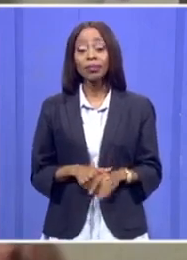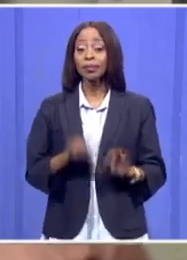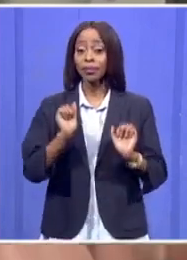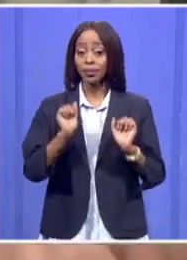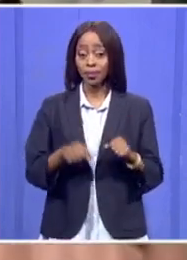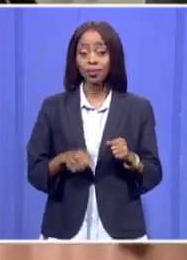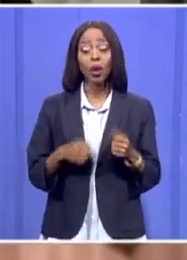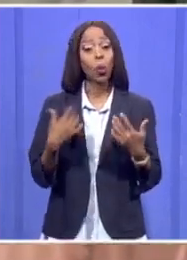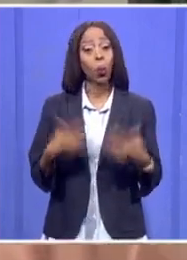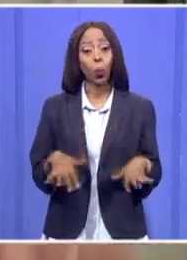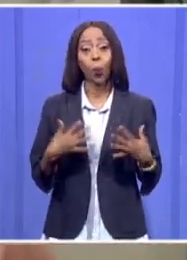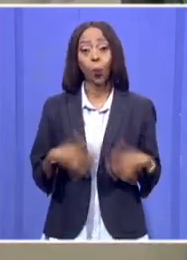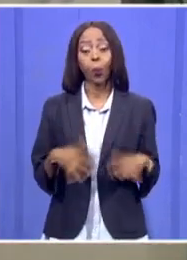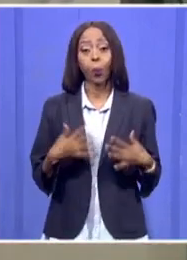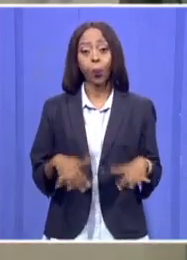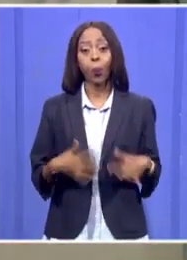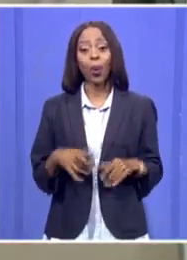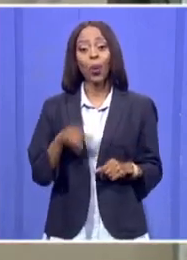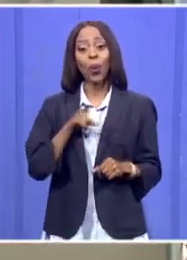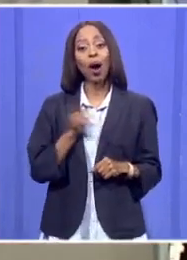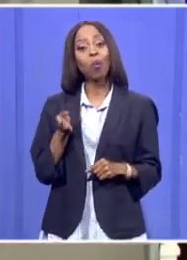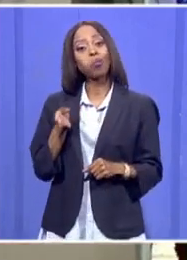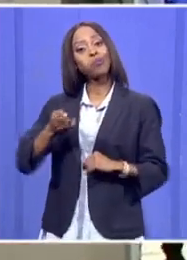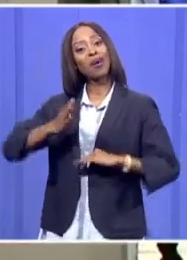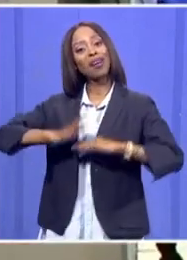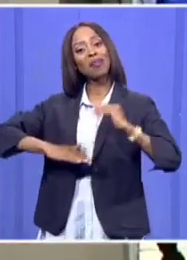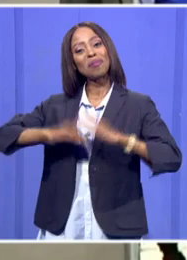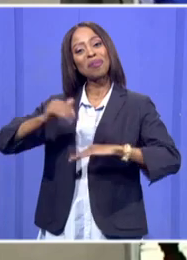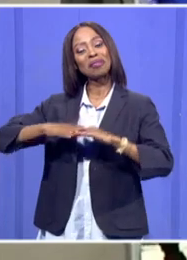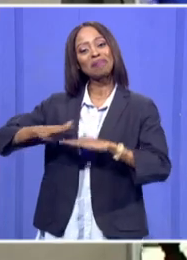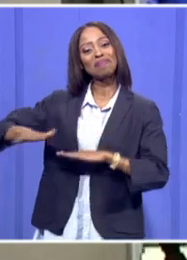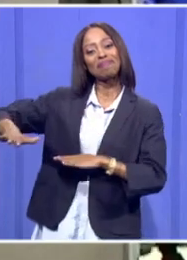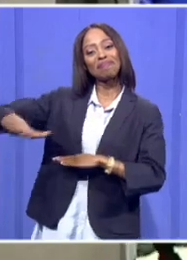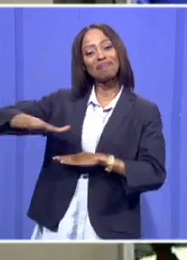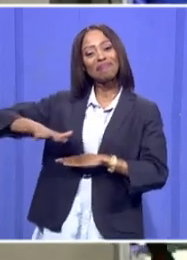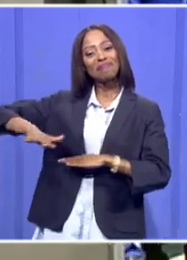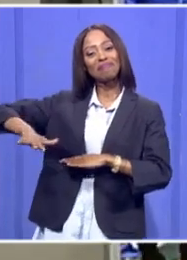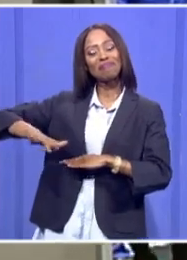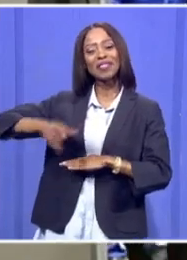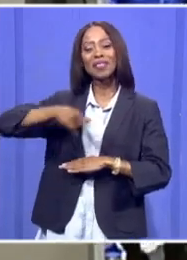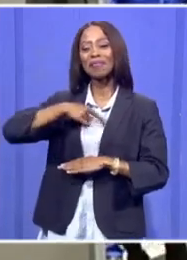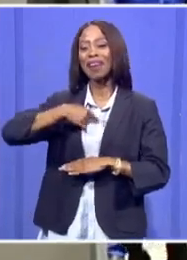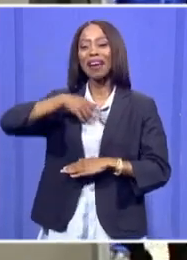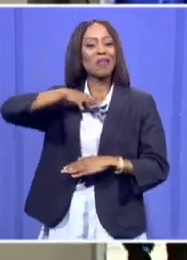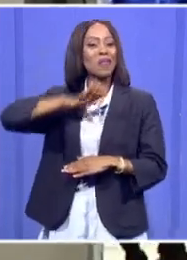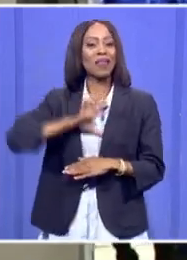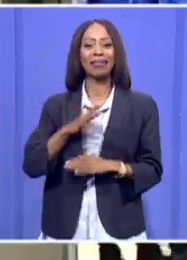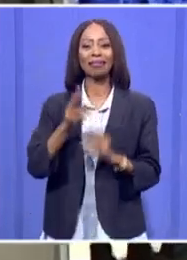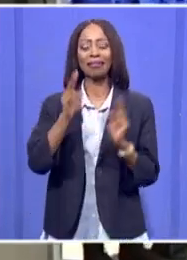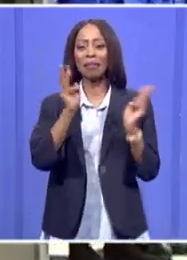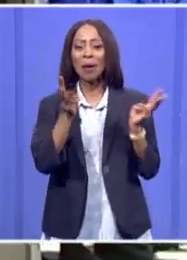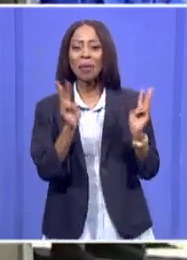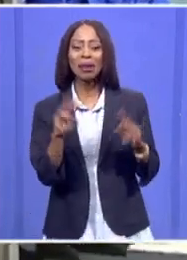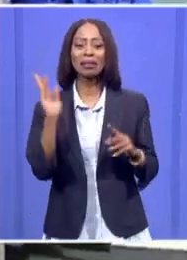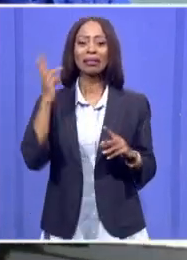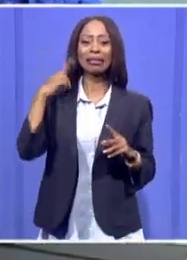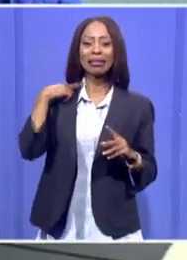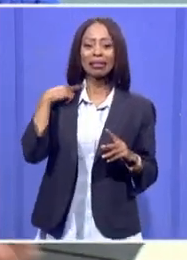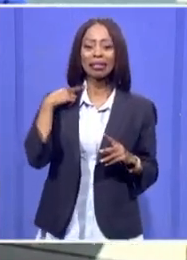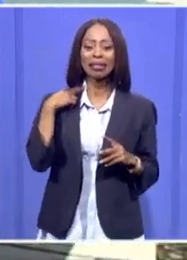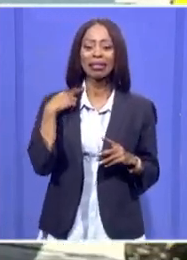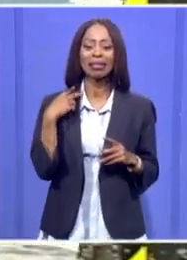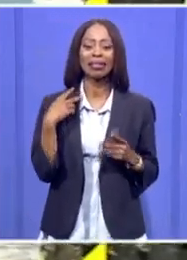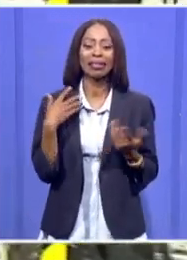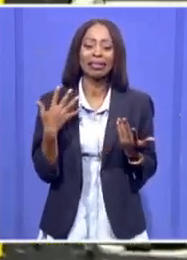Absolutely, Naledi. We're actually on a construction site, and I hate to disappoint our viewers because they will not see